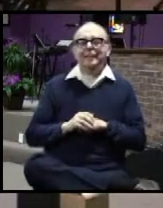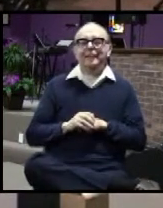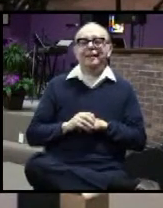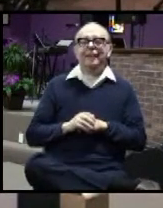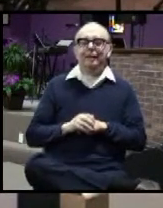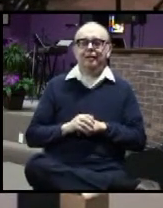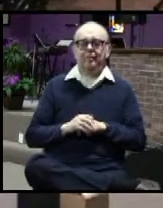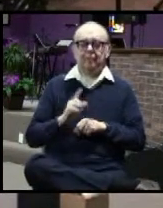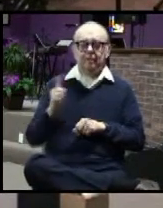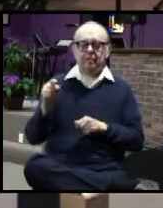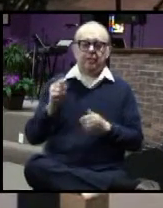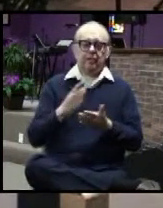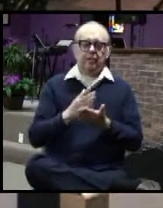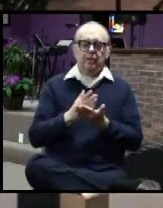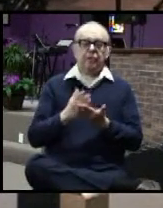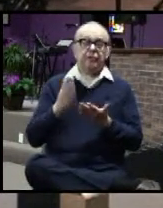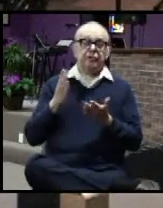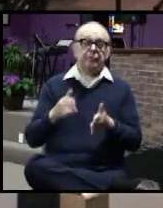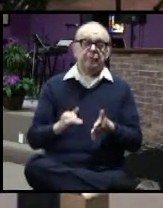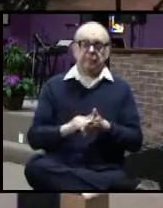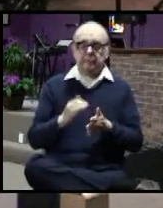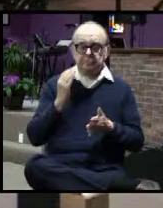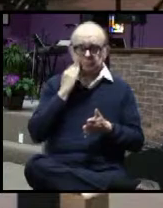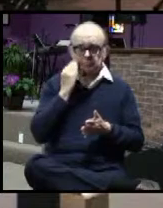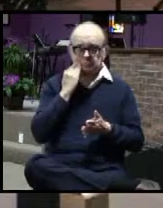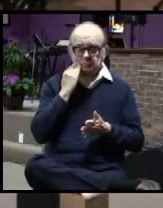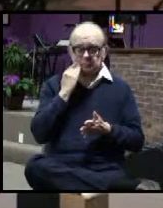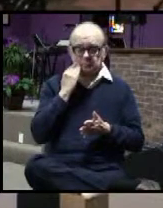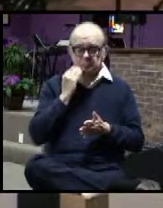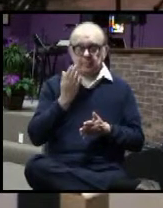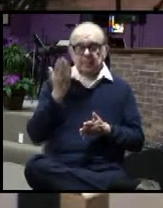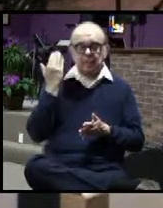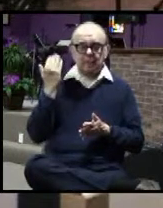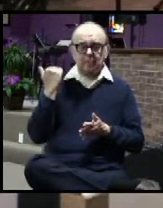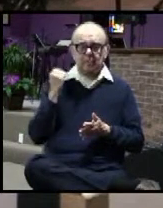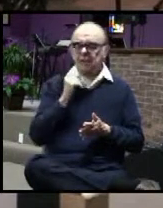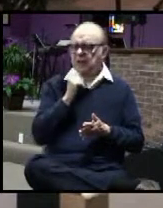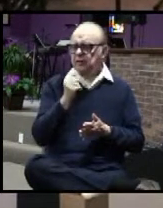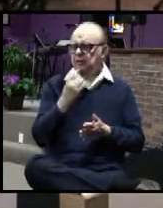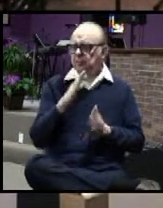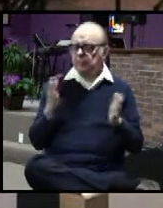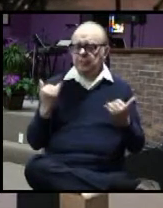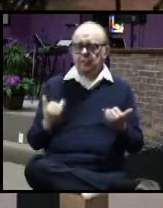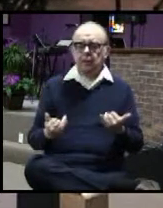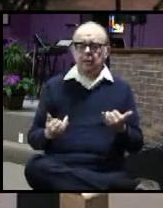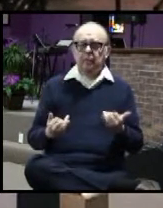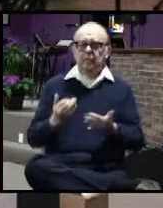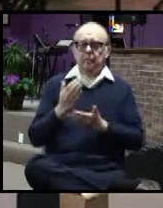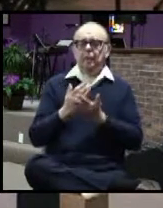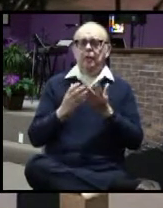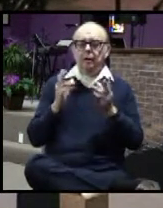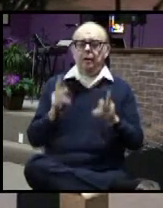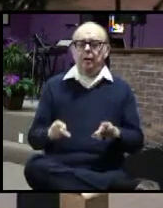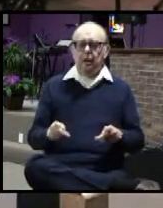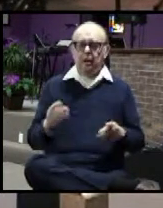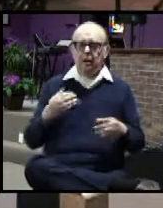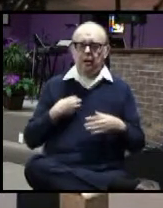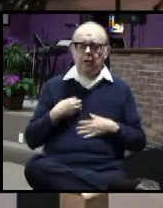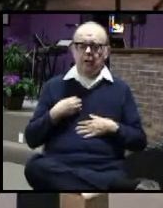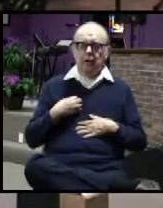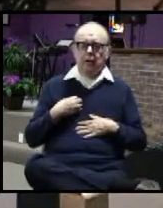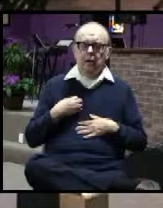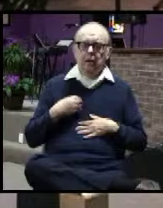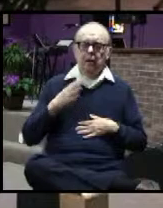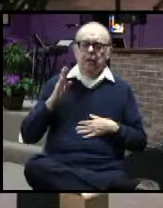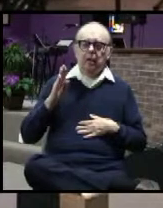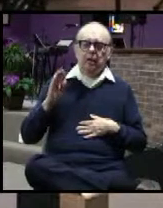You or someone that you know, and this used to be a long time ago, not so much today. You or someone that you know had a belt buckle bigger than